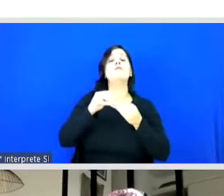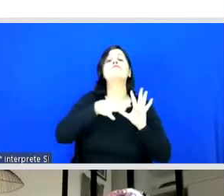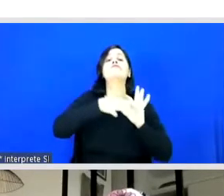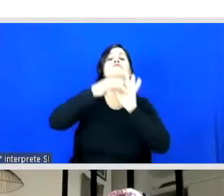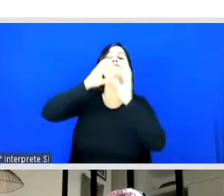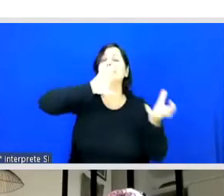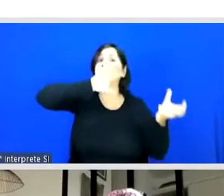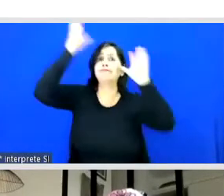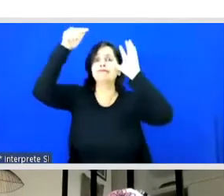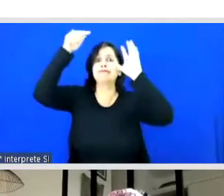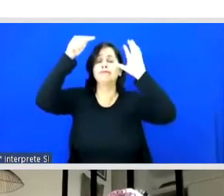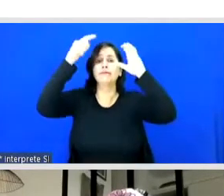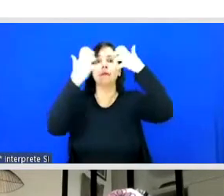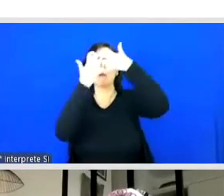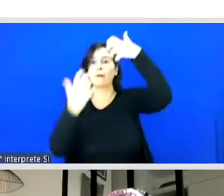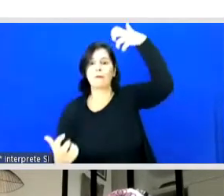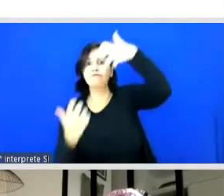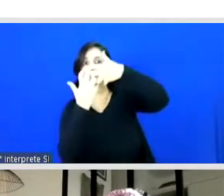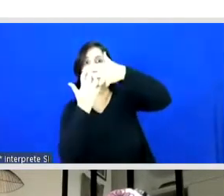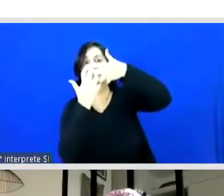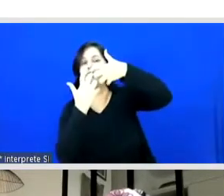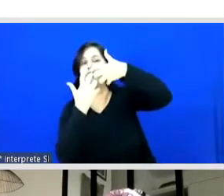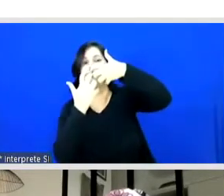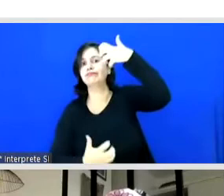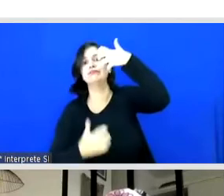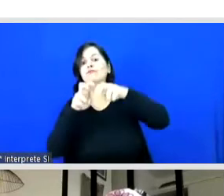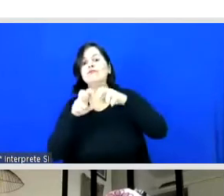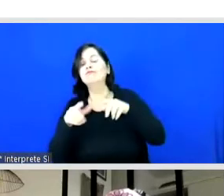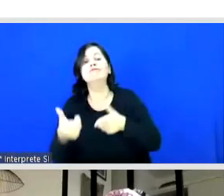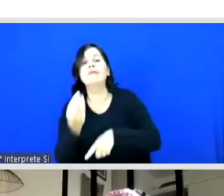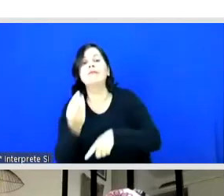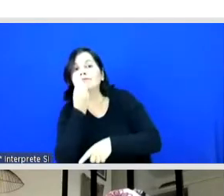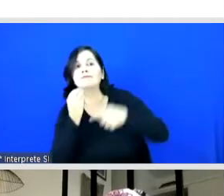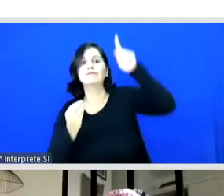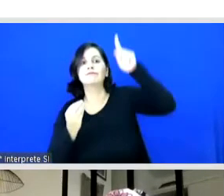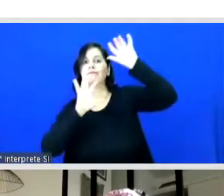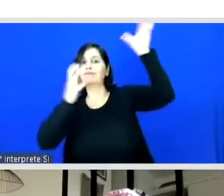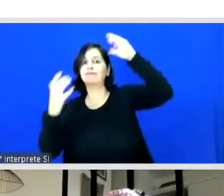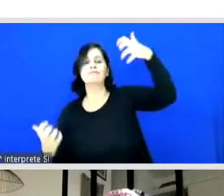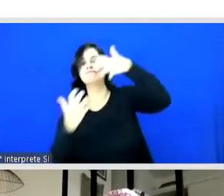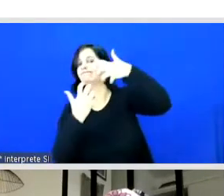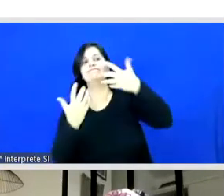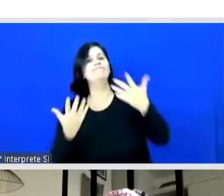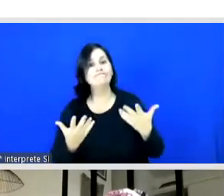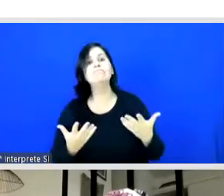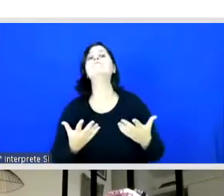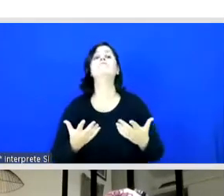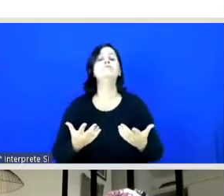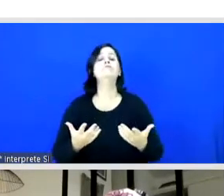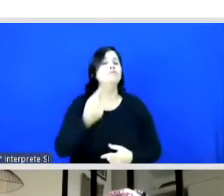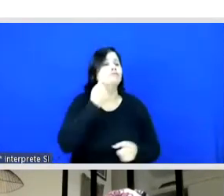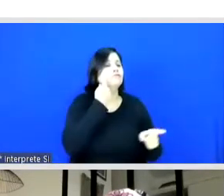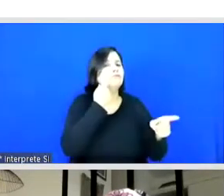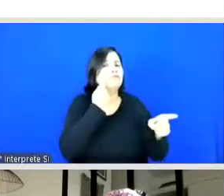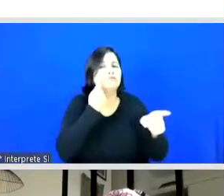projects. And it really displaces them where they are. Most of them are displaced. So that is where there is a big challenge also. So there are quite a number